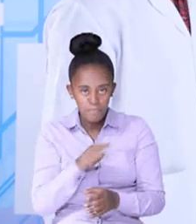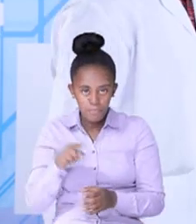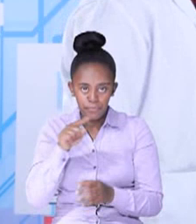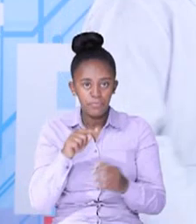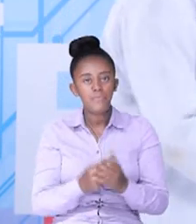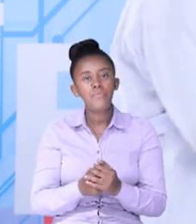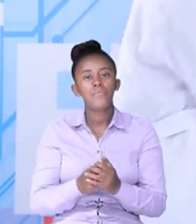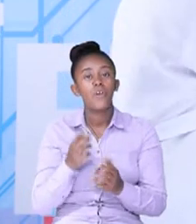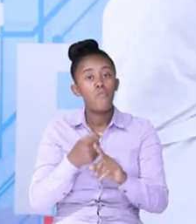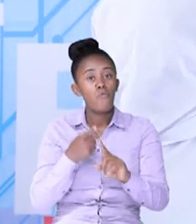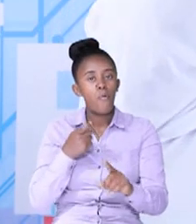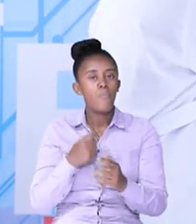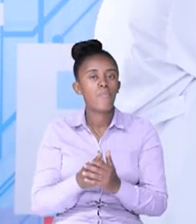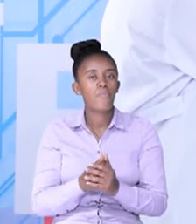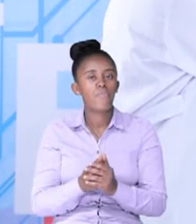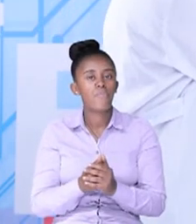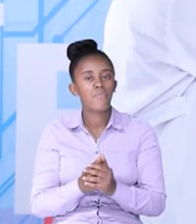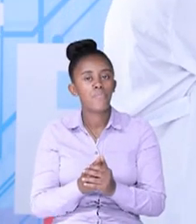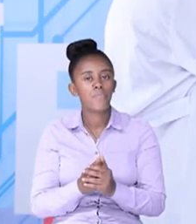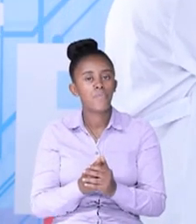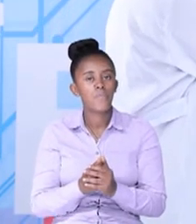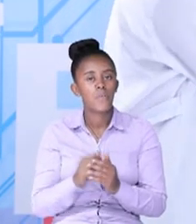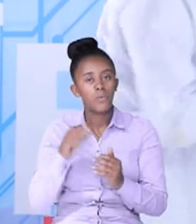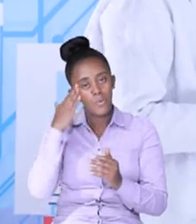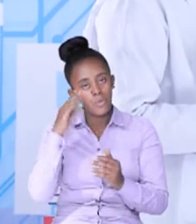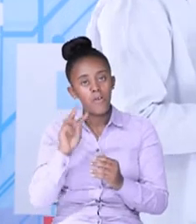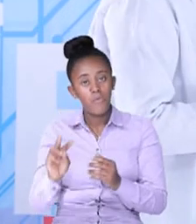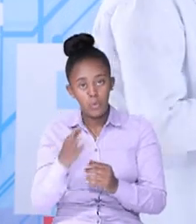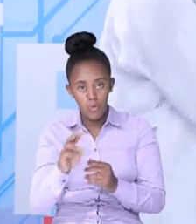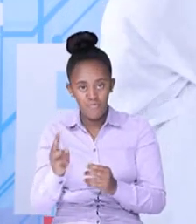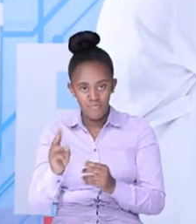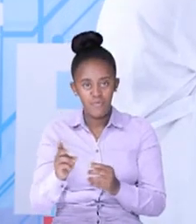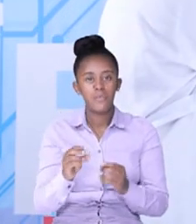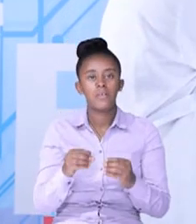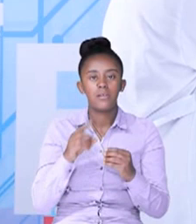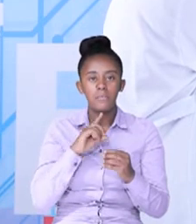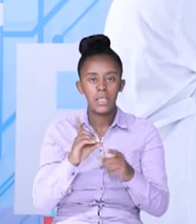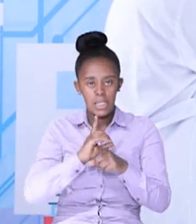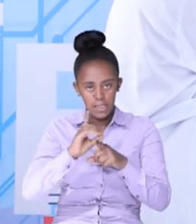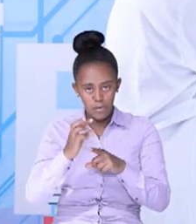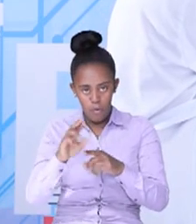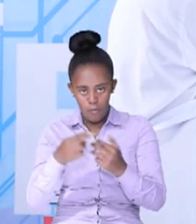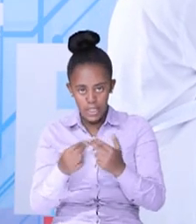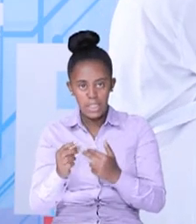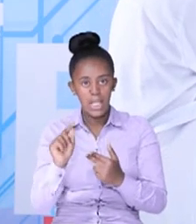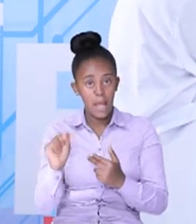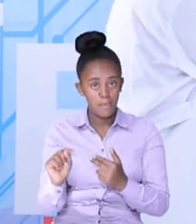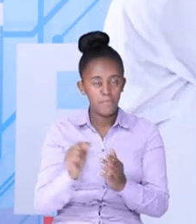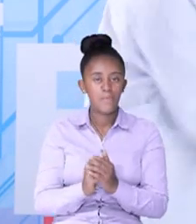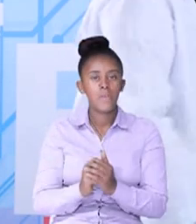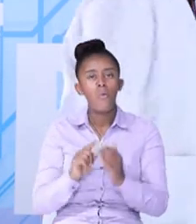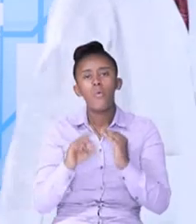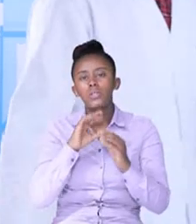period. And from your kinematics concept, you know that velocity or speed can be given as